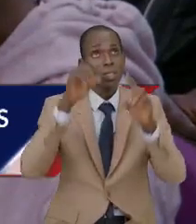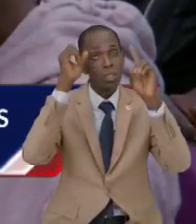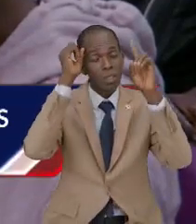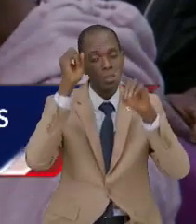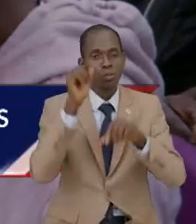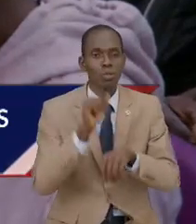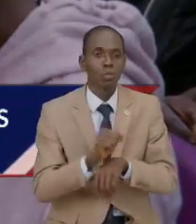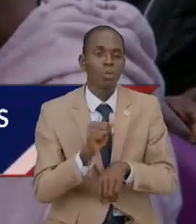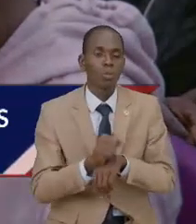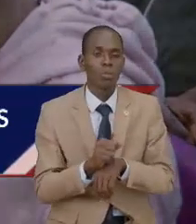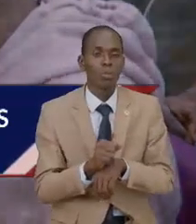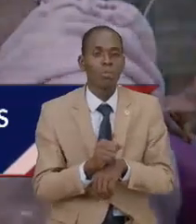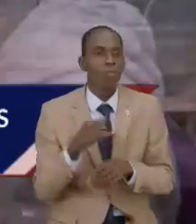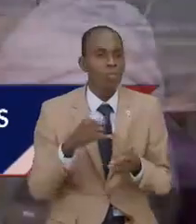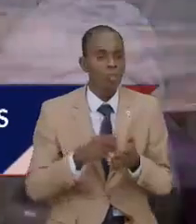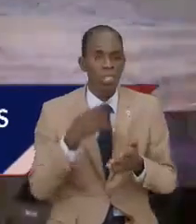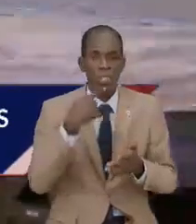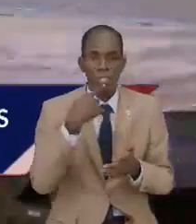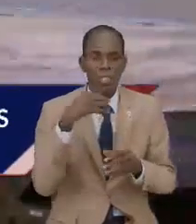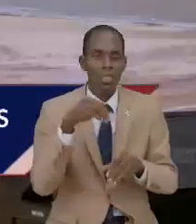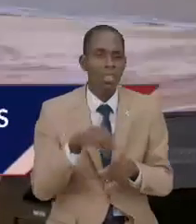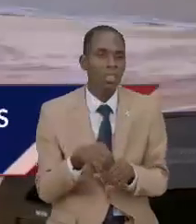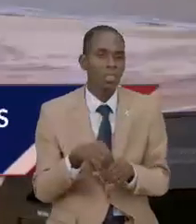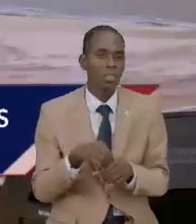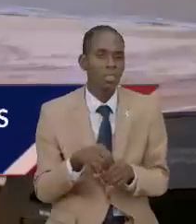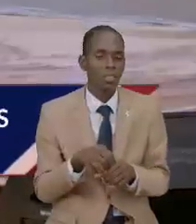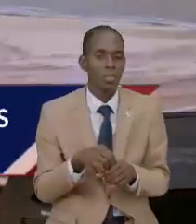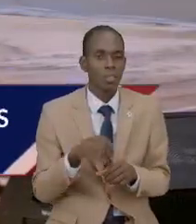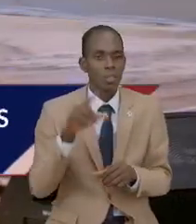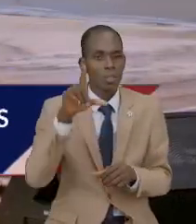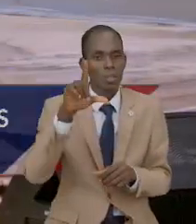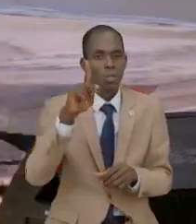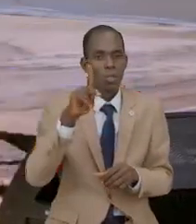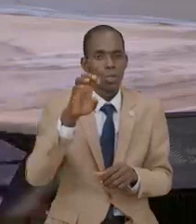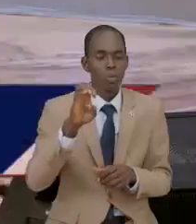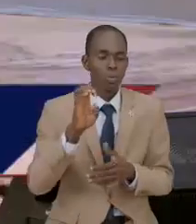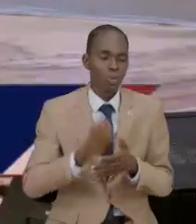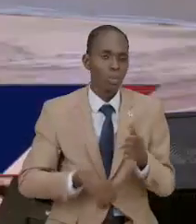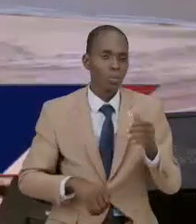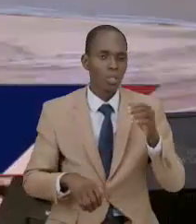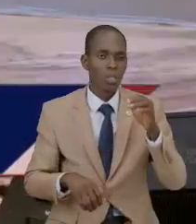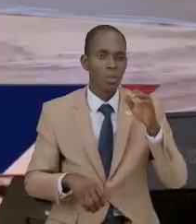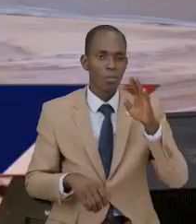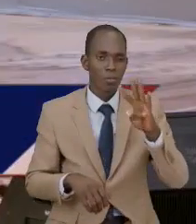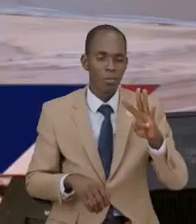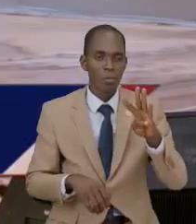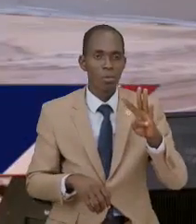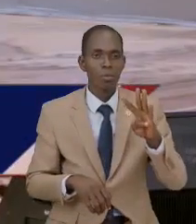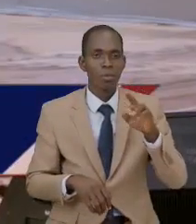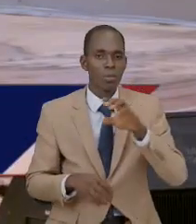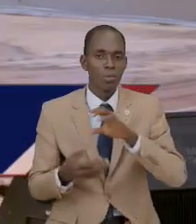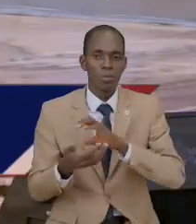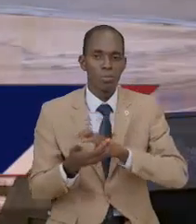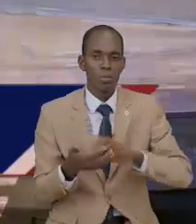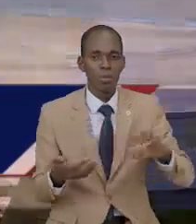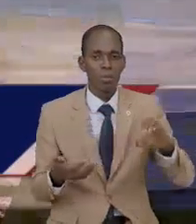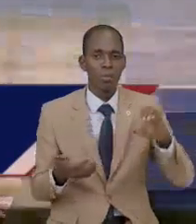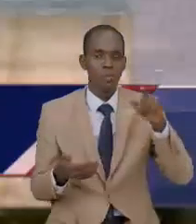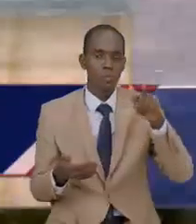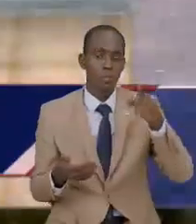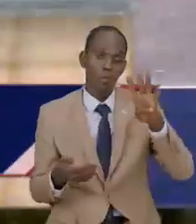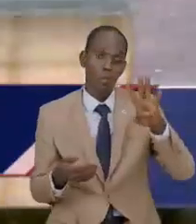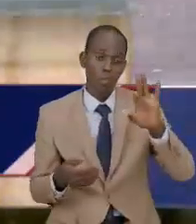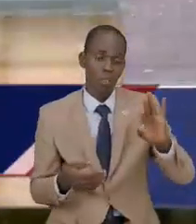commission. It tells us in Luke chapter 24, verse 49, and behold, I sent